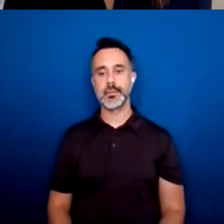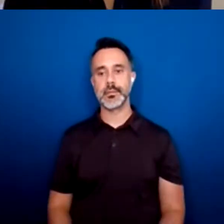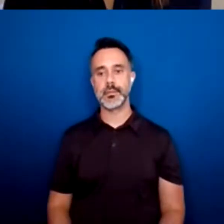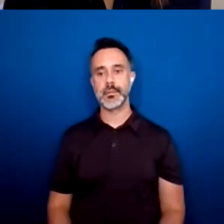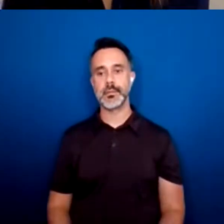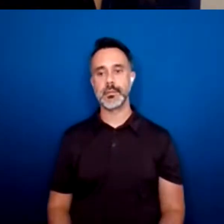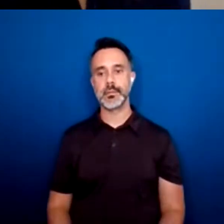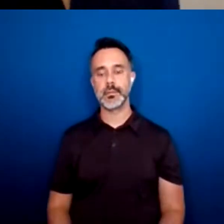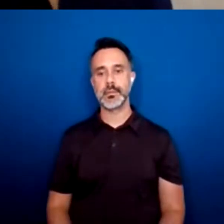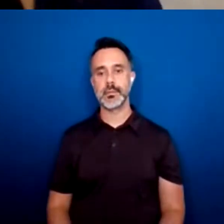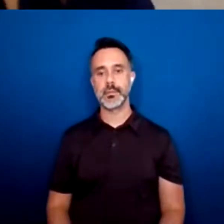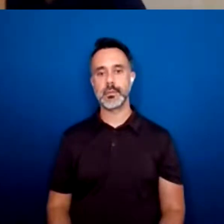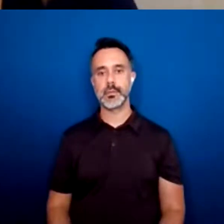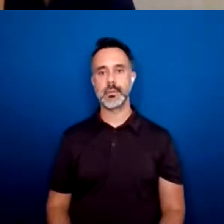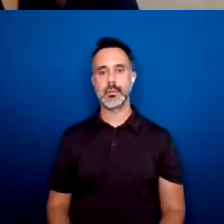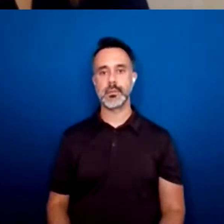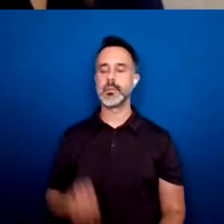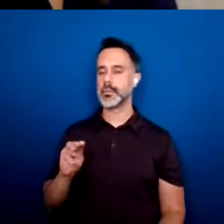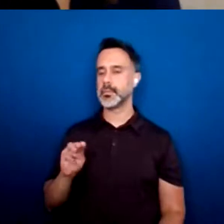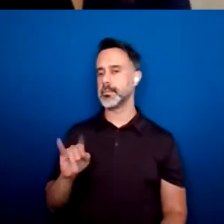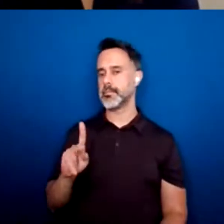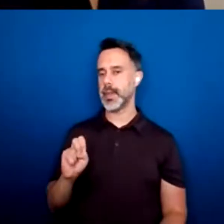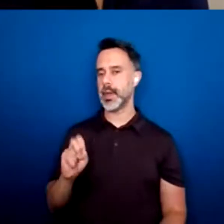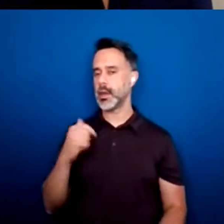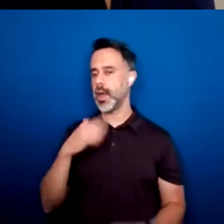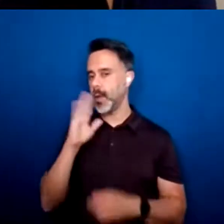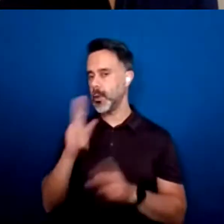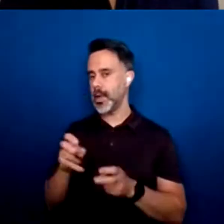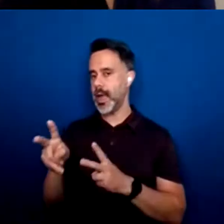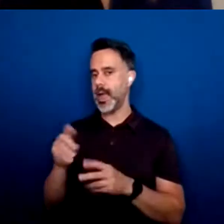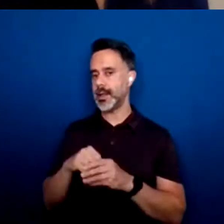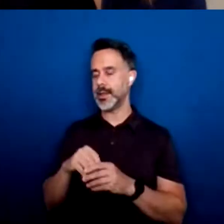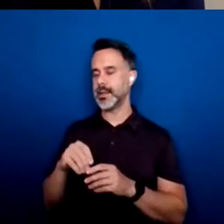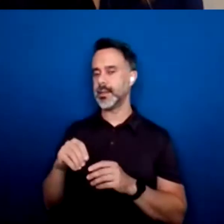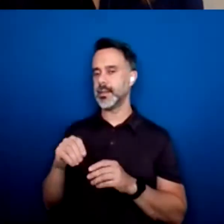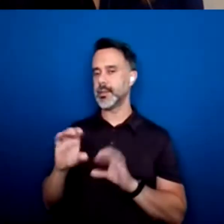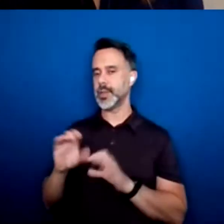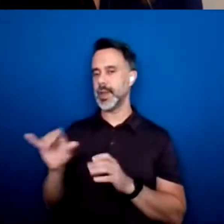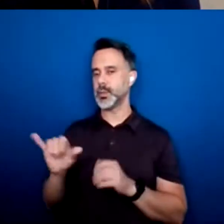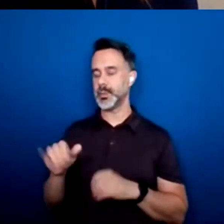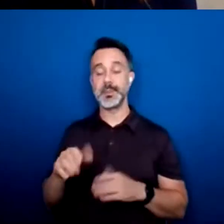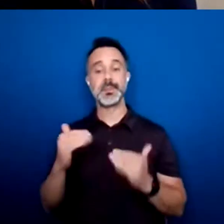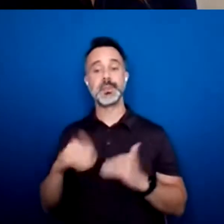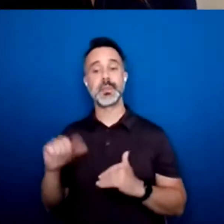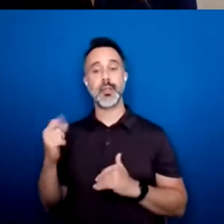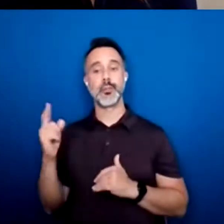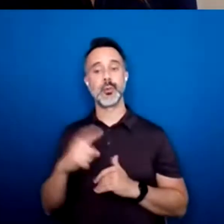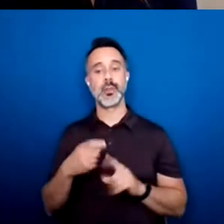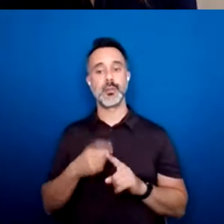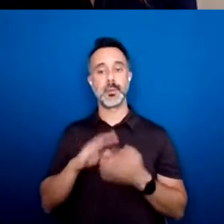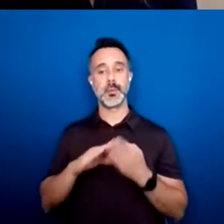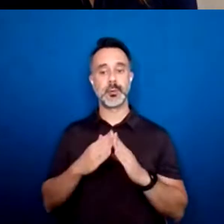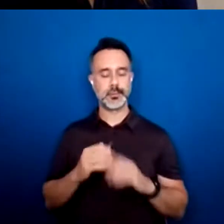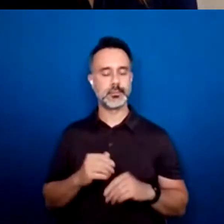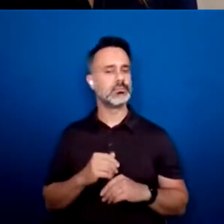I will put that in the chat again for the dashboard. Thank you, Nick. Another community member asks, is there any guidance for the annual